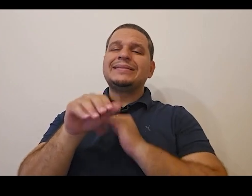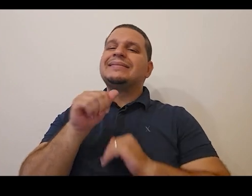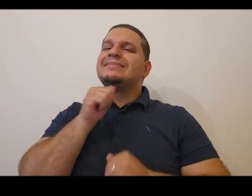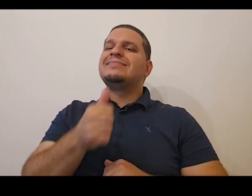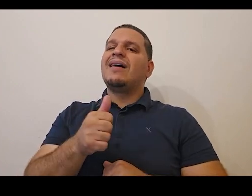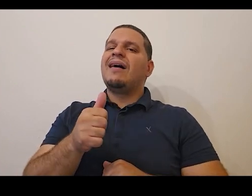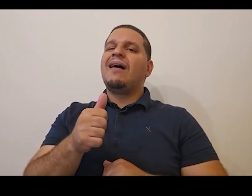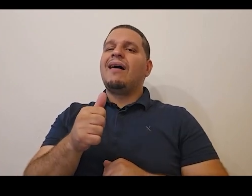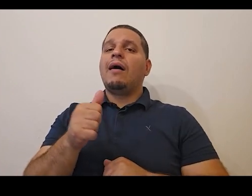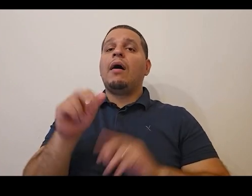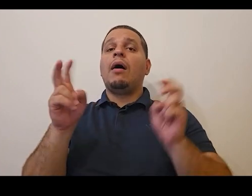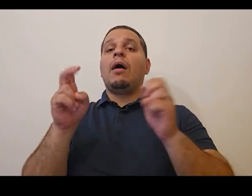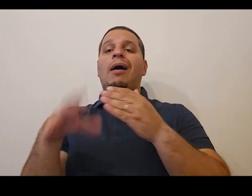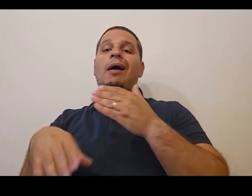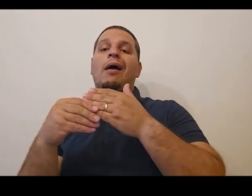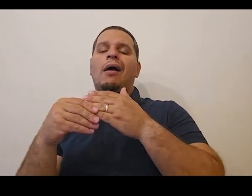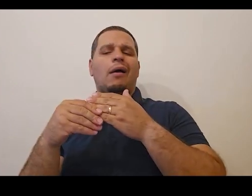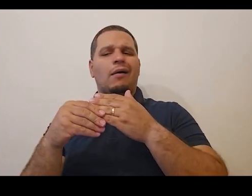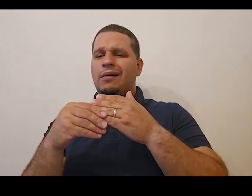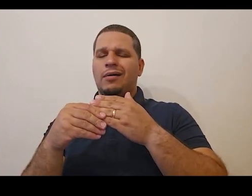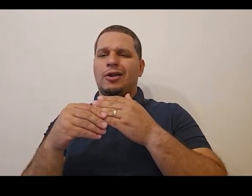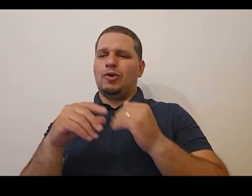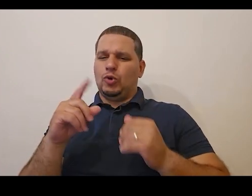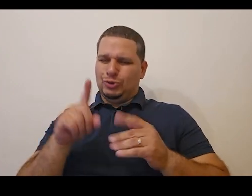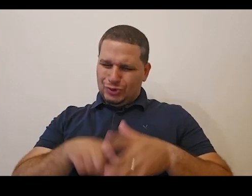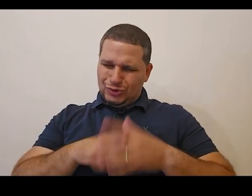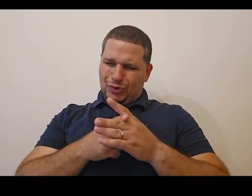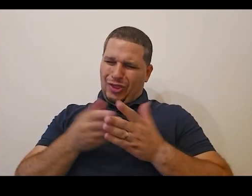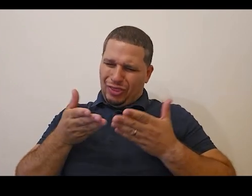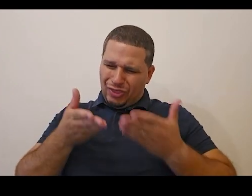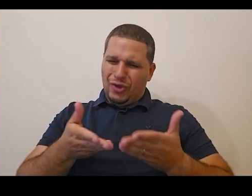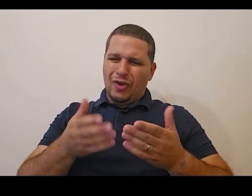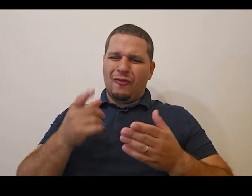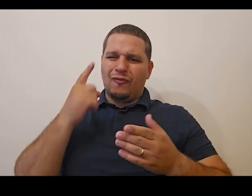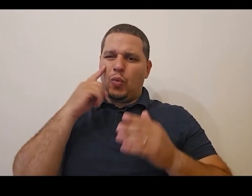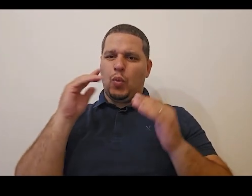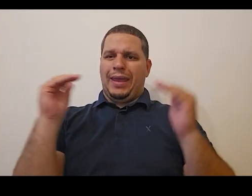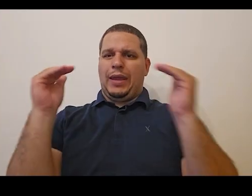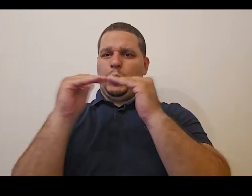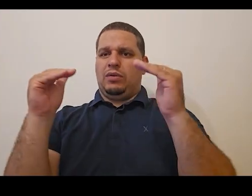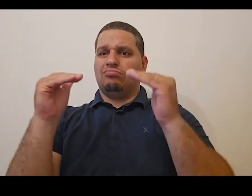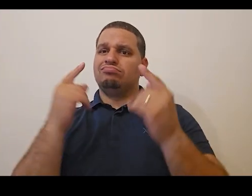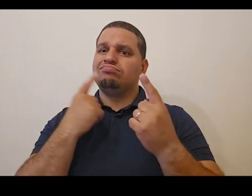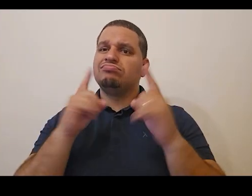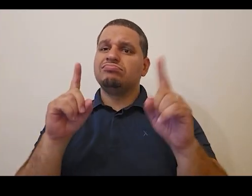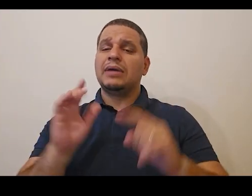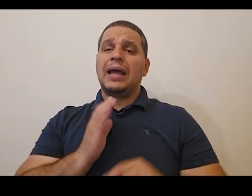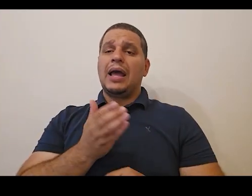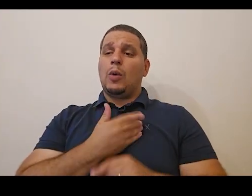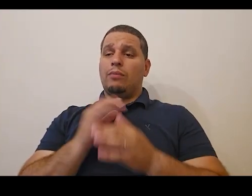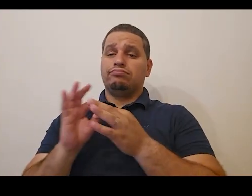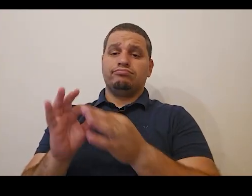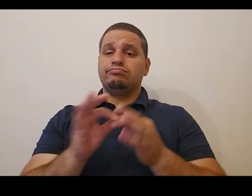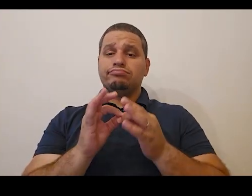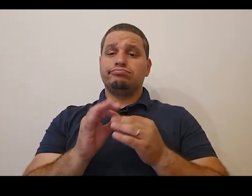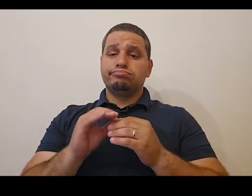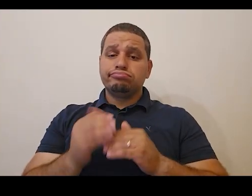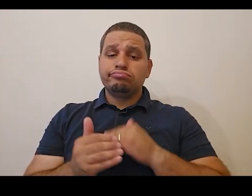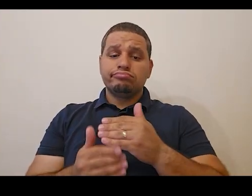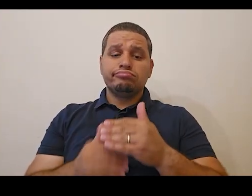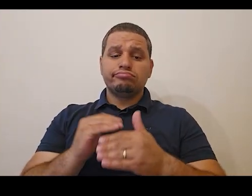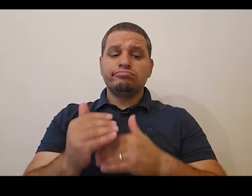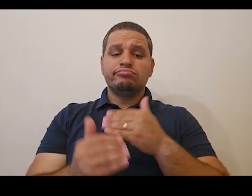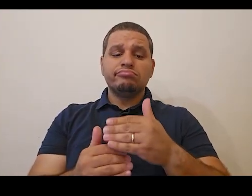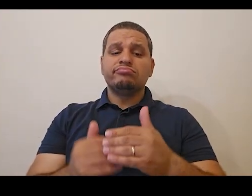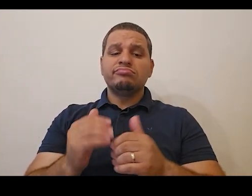is not an add on, it is the starting point of equity. Our collective progress is